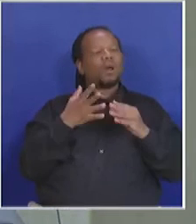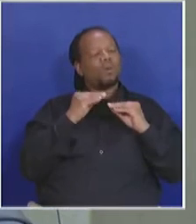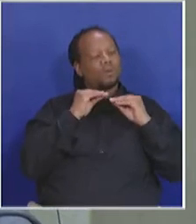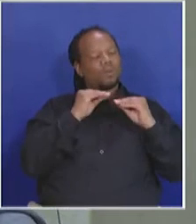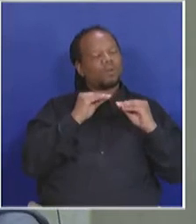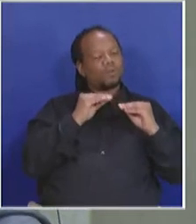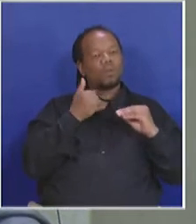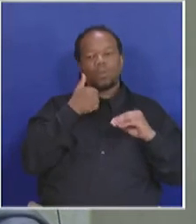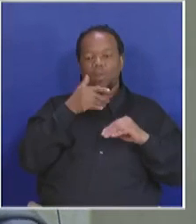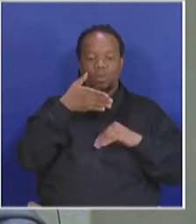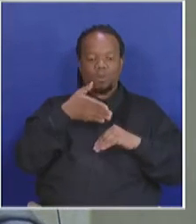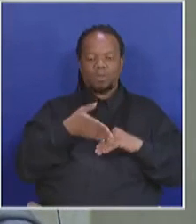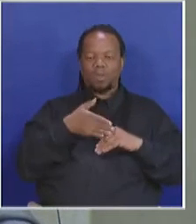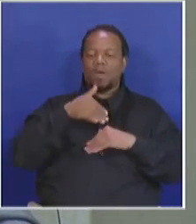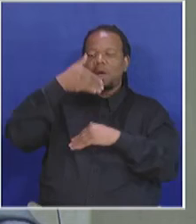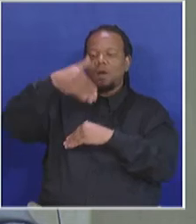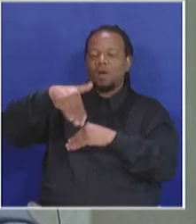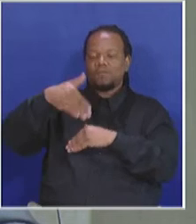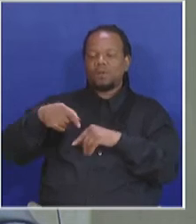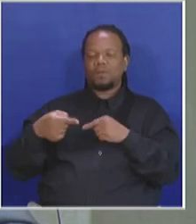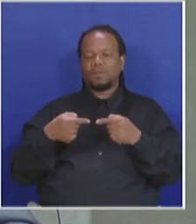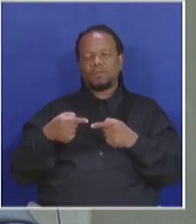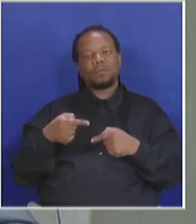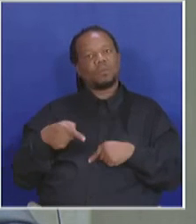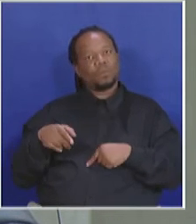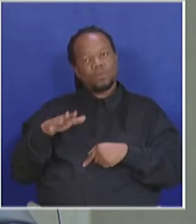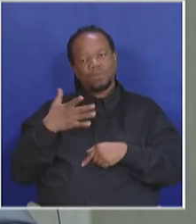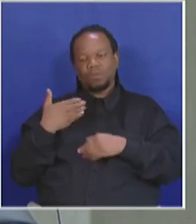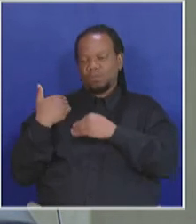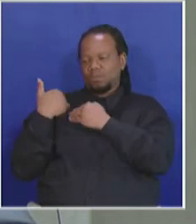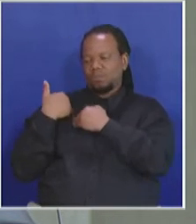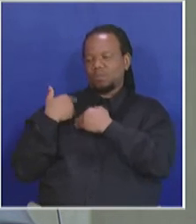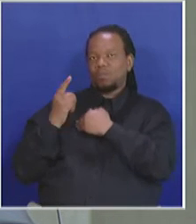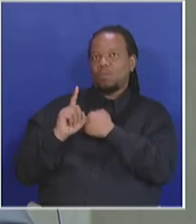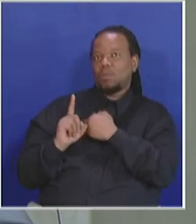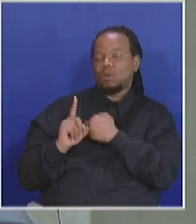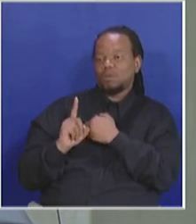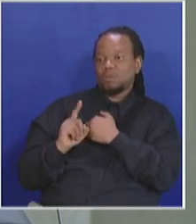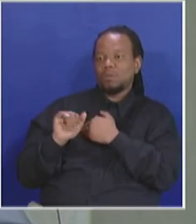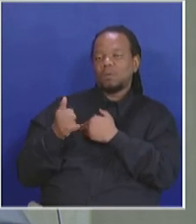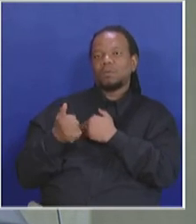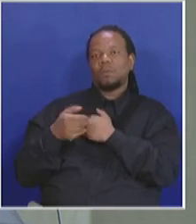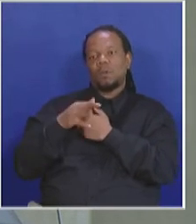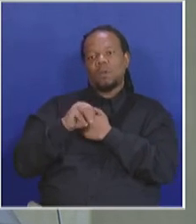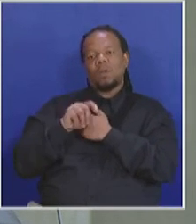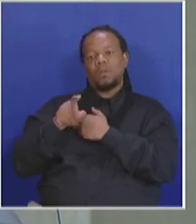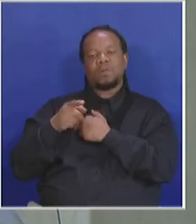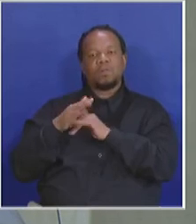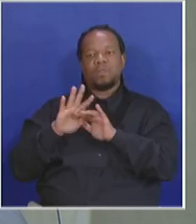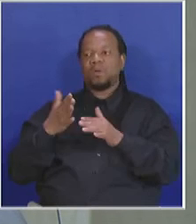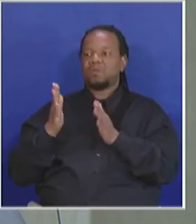after the debate. Our job as parliamentarians should, Honorable Chair, not be to pat ourselves on the